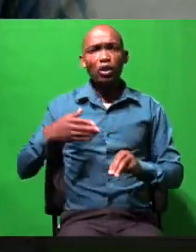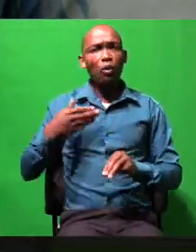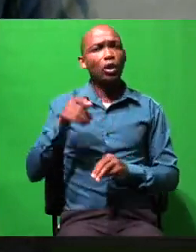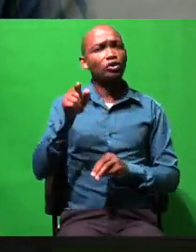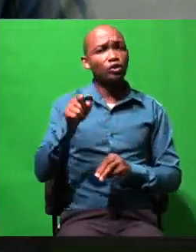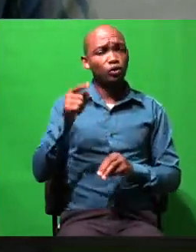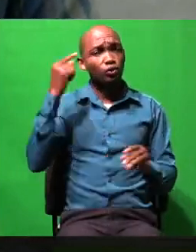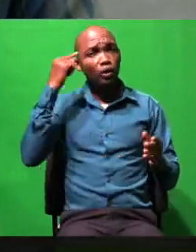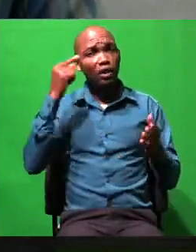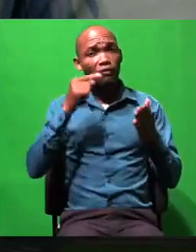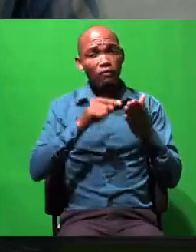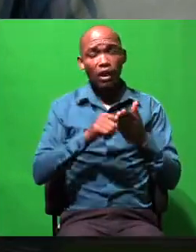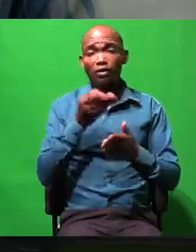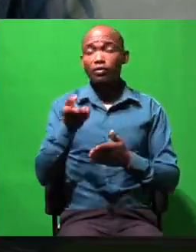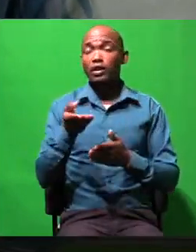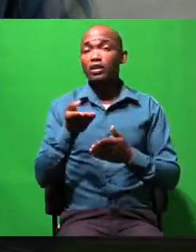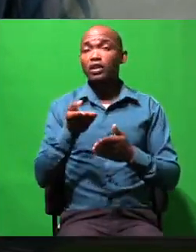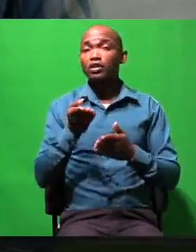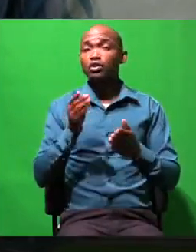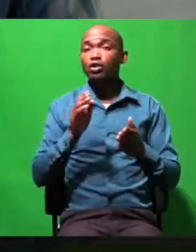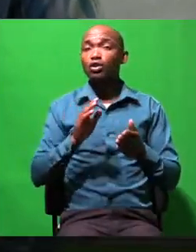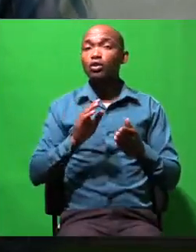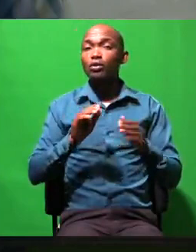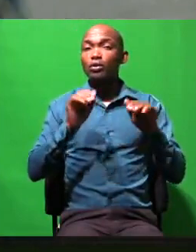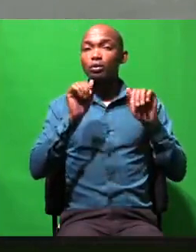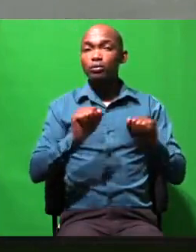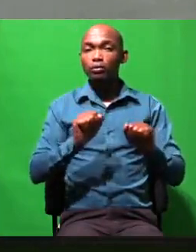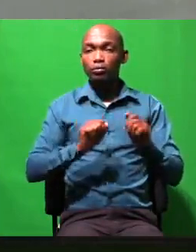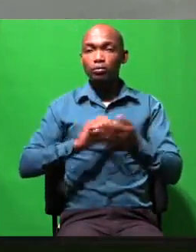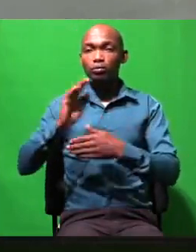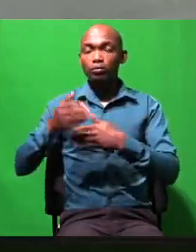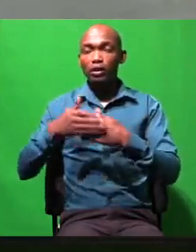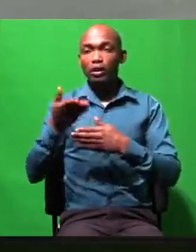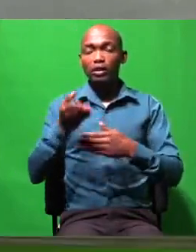meaning, or you are required to find chemistry.